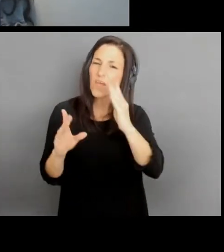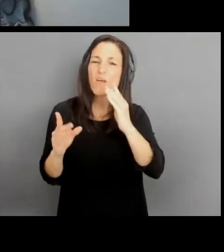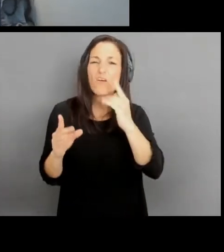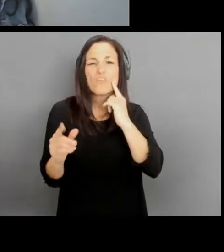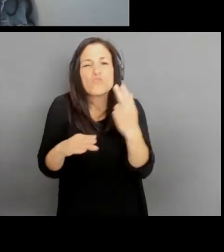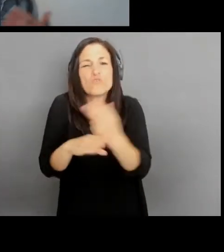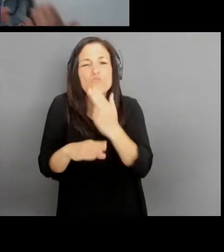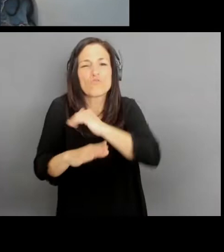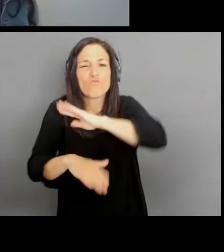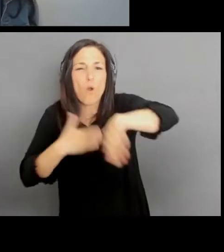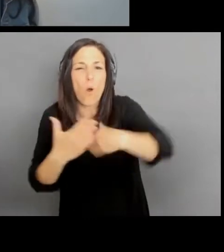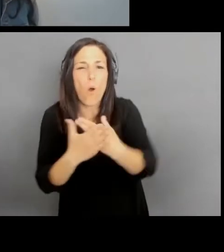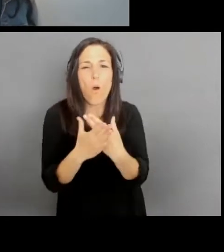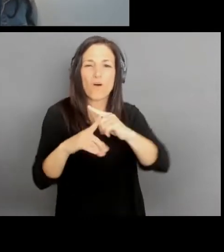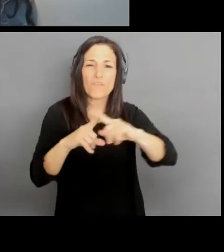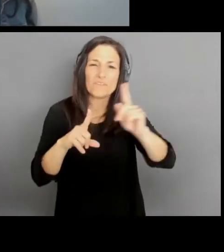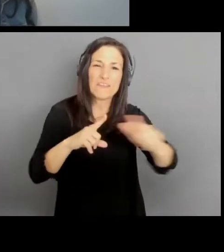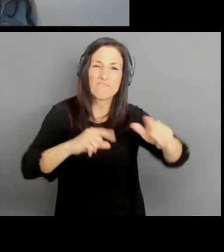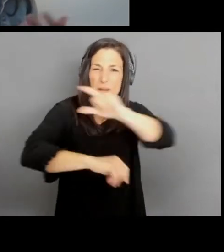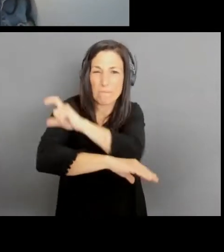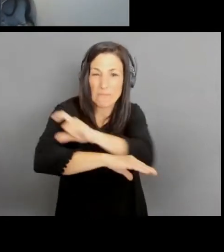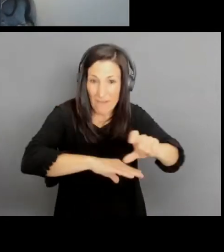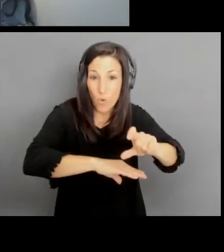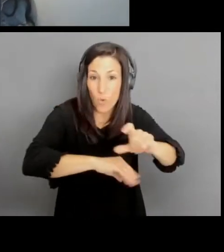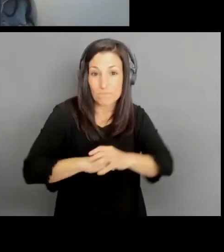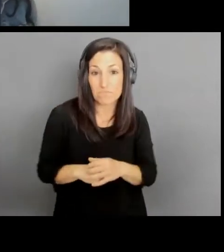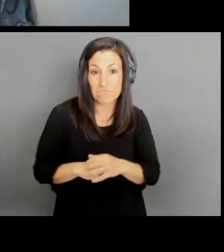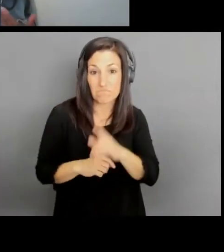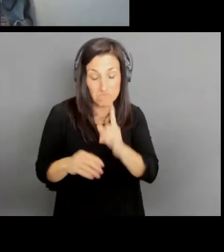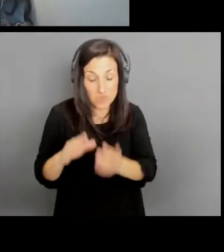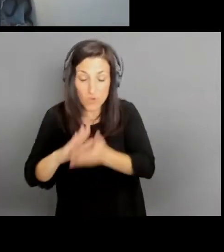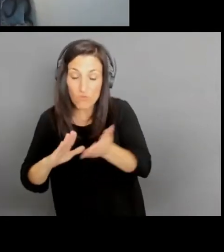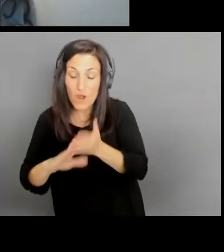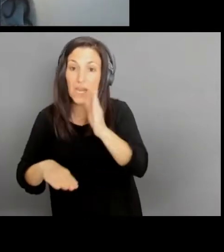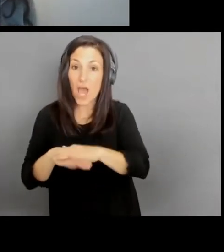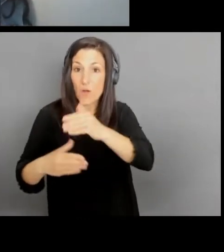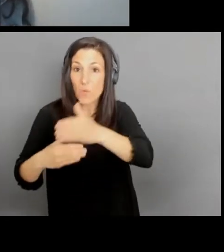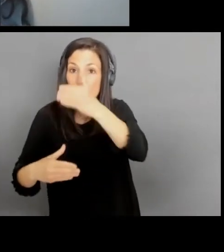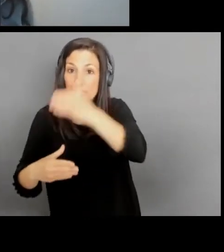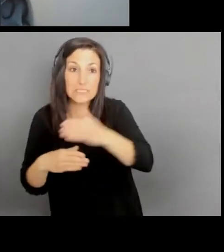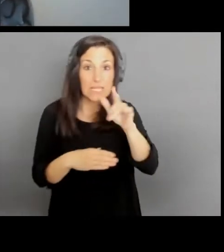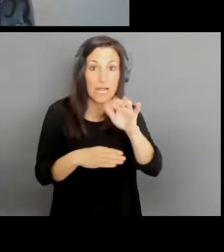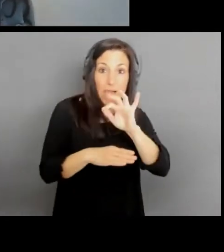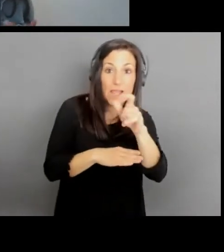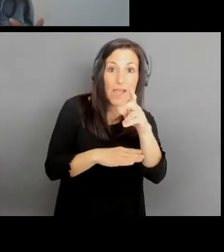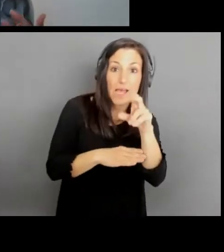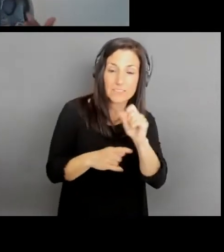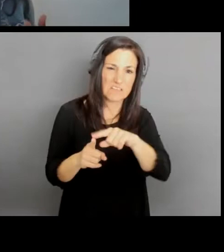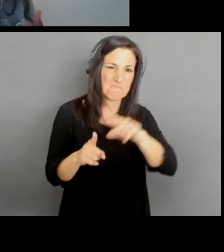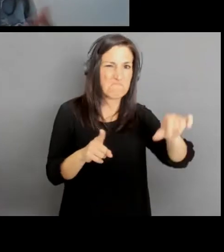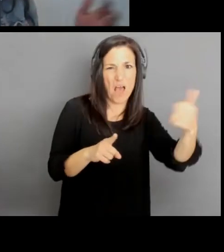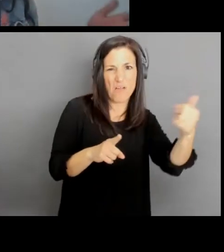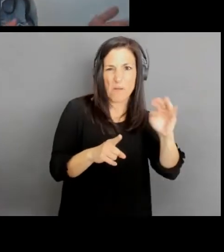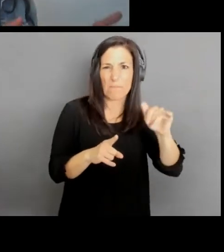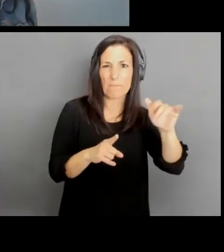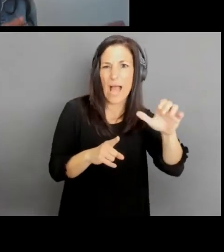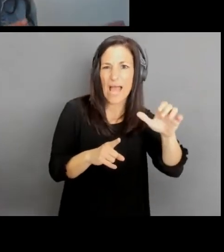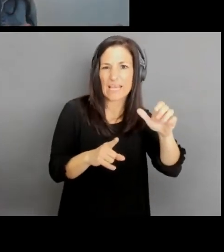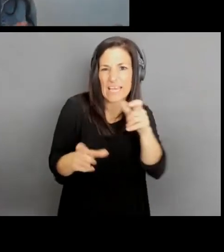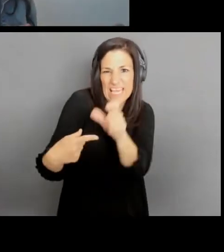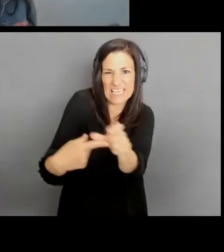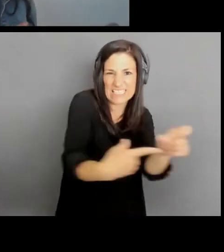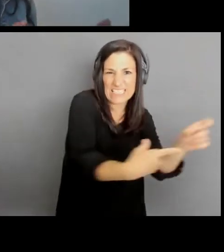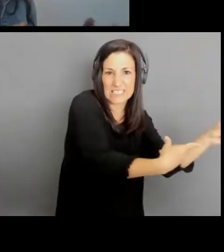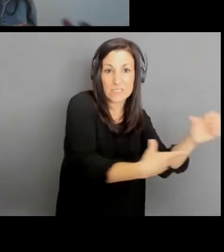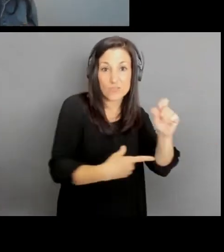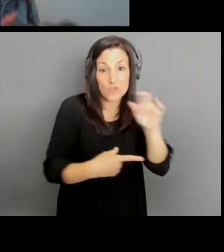to run it not only on Windows, but also on Linux, also on Mac instances. So it's the future and direction